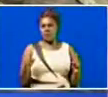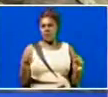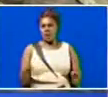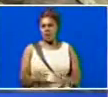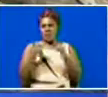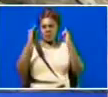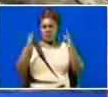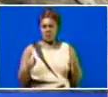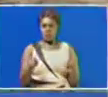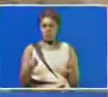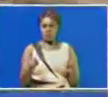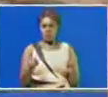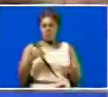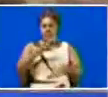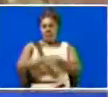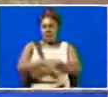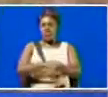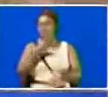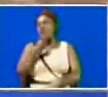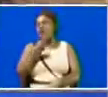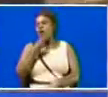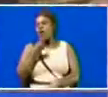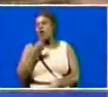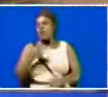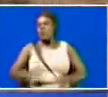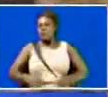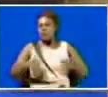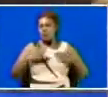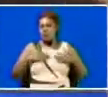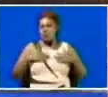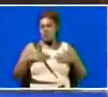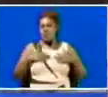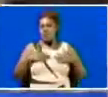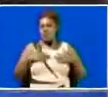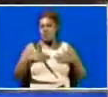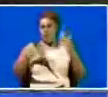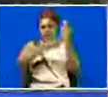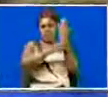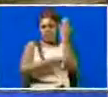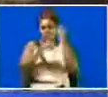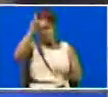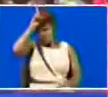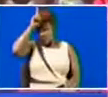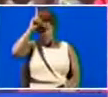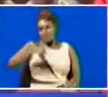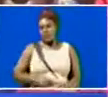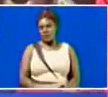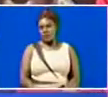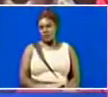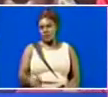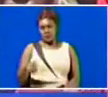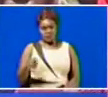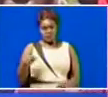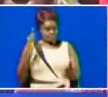wake of a new discovery of the body of a boy, which was found in between a fault at Nyandarua village. Lakini kenye